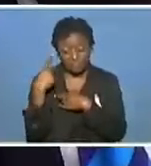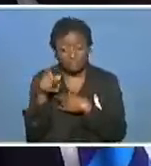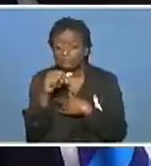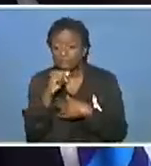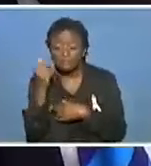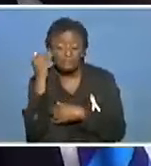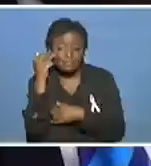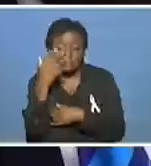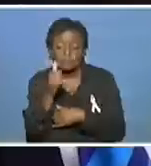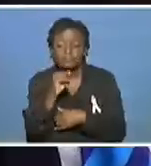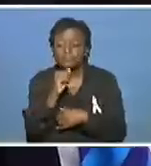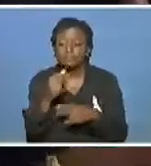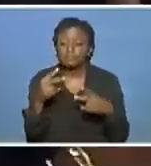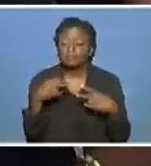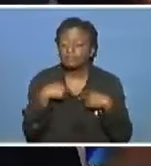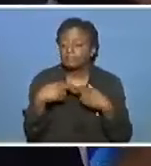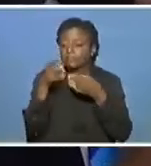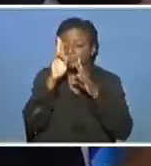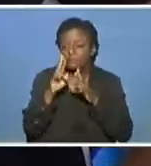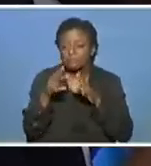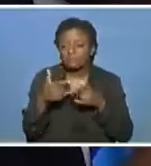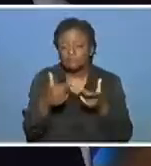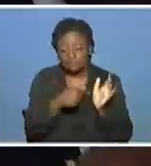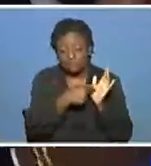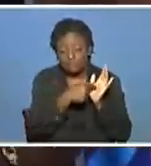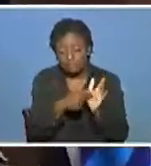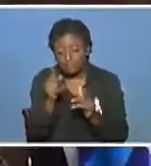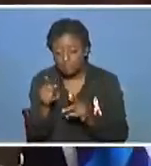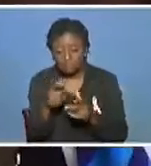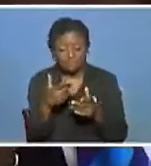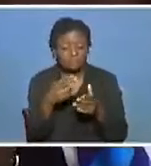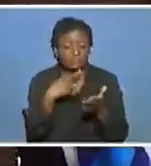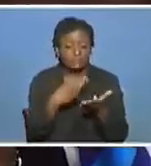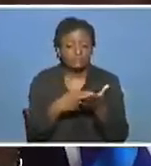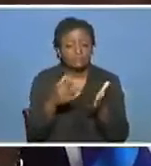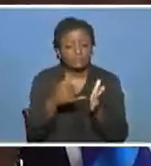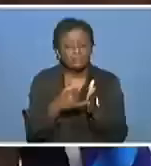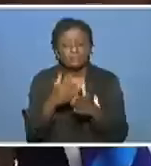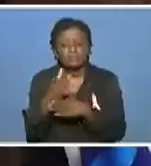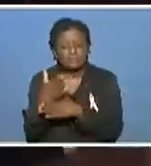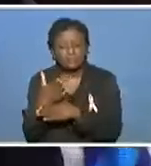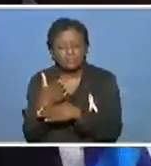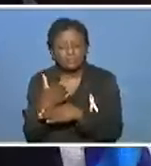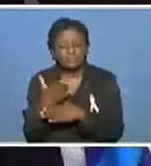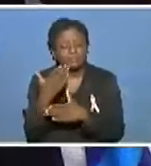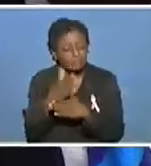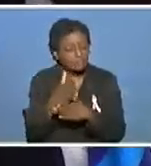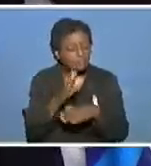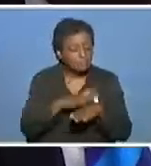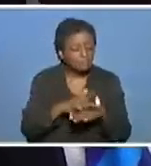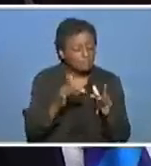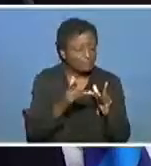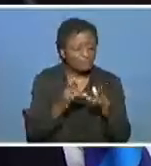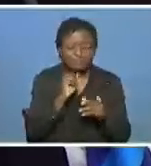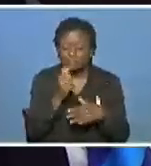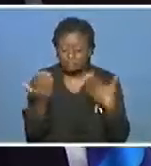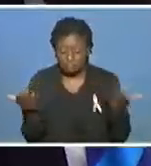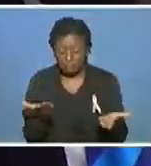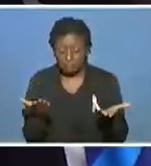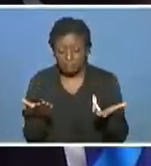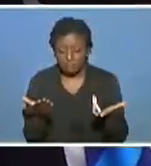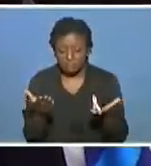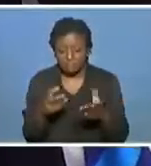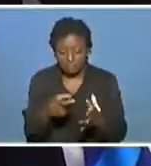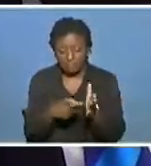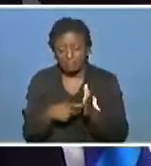didn't have the respect to actually let you see the report. It was released, and it was released online, not even in here as required by law. That impacts our